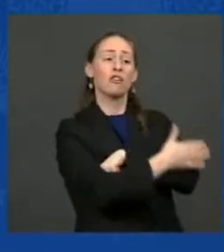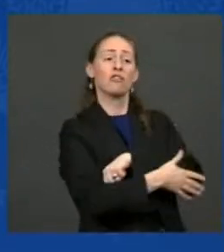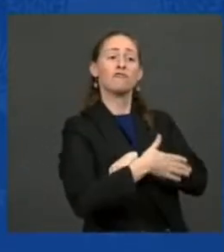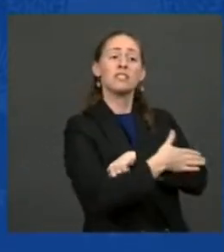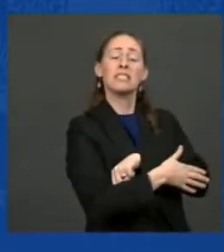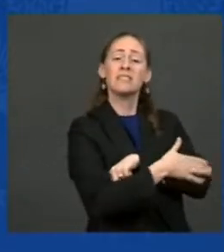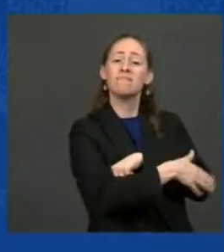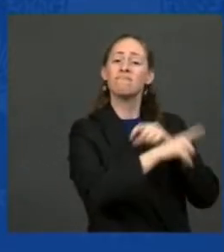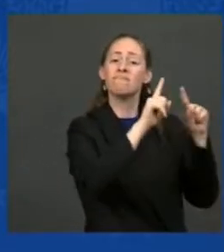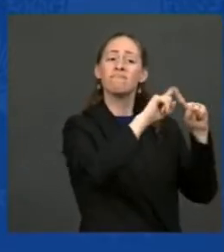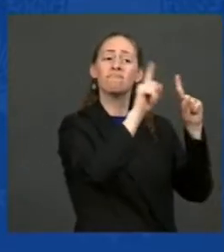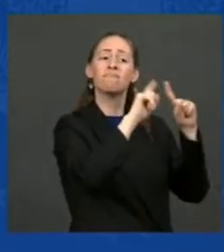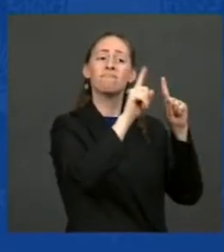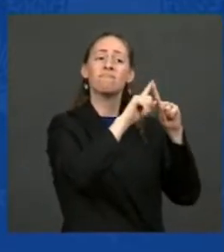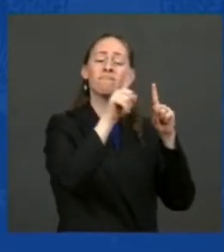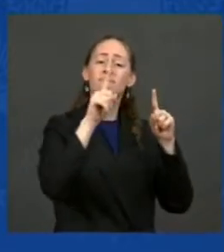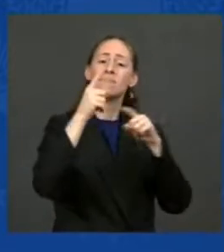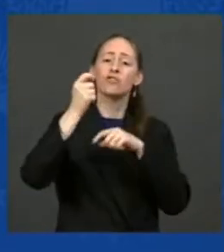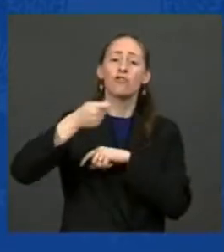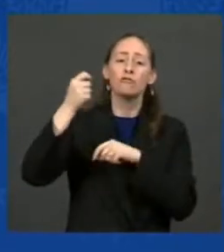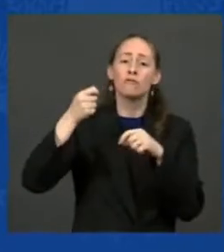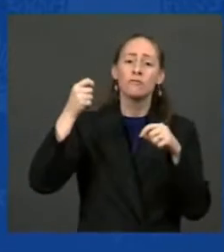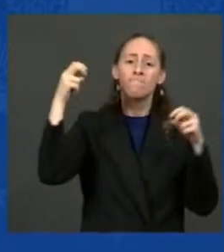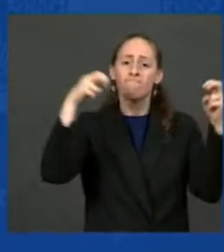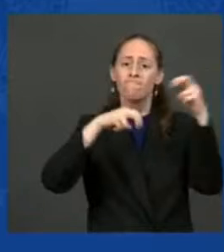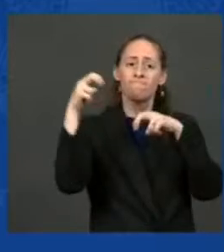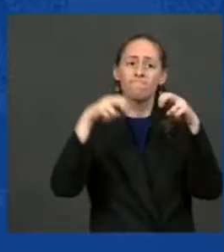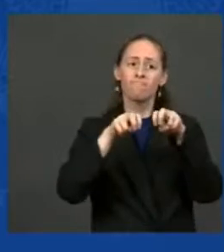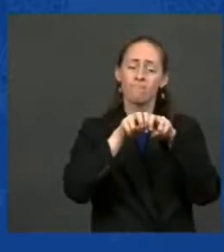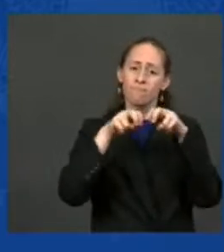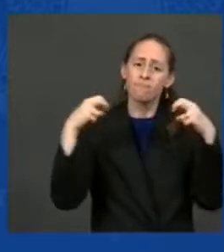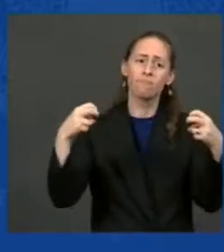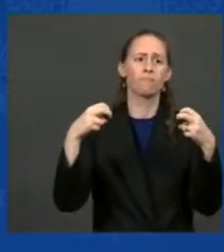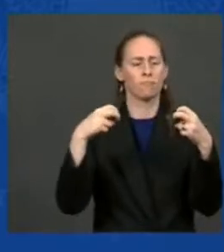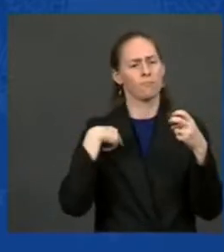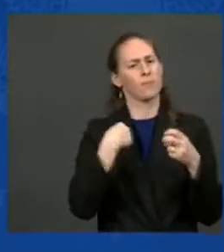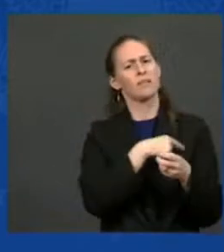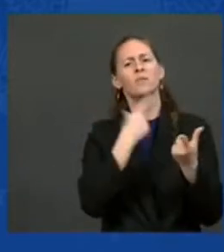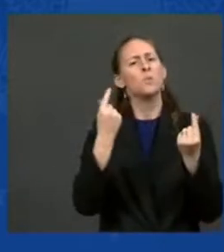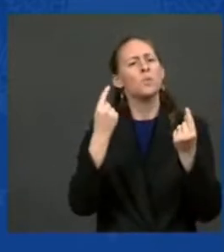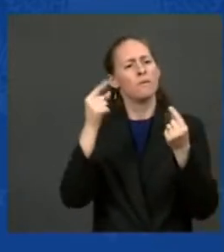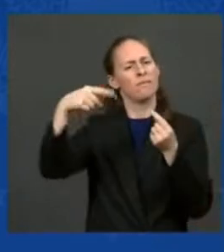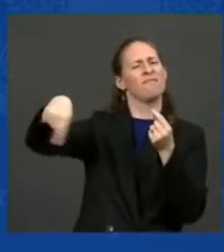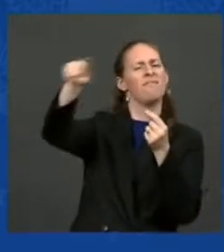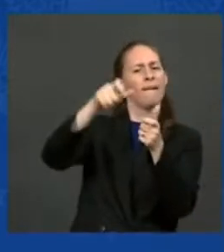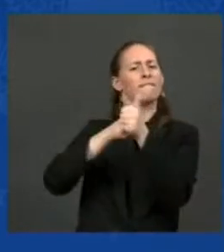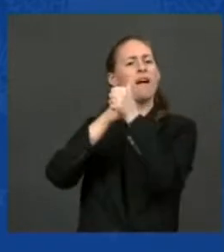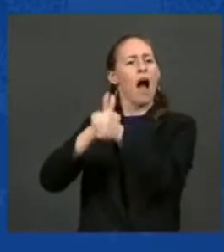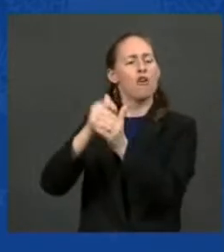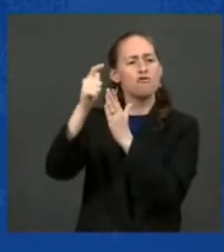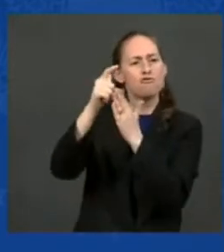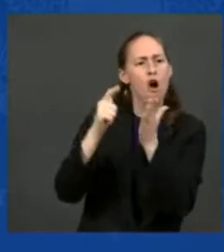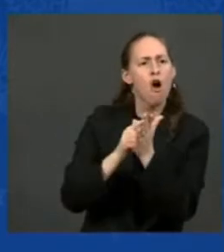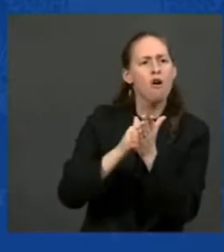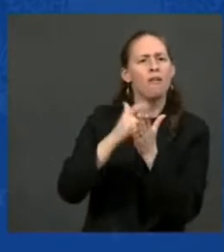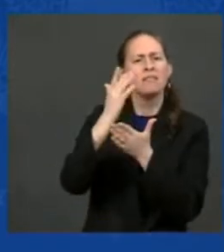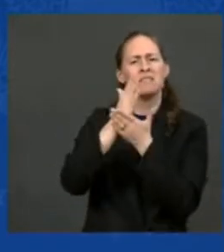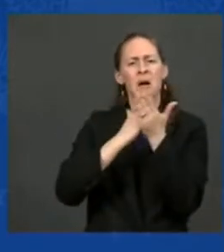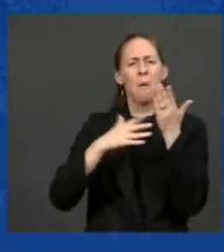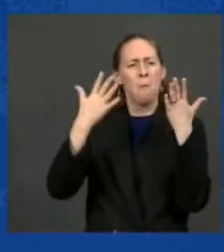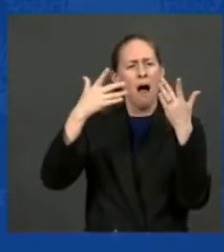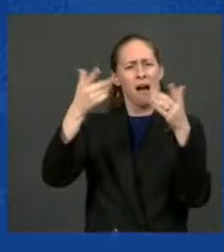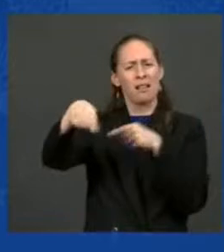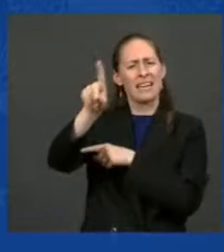judicial systems could adhere to the principles of the rule of law as they prosecuted some of the worst, most vile, horrific criminals